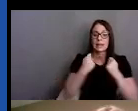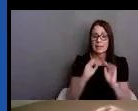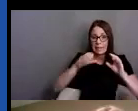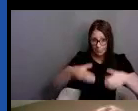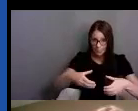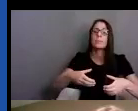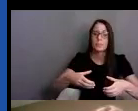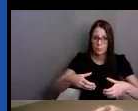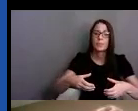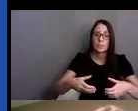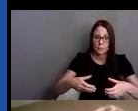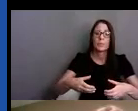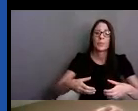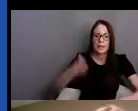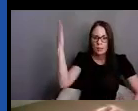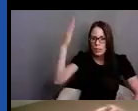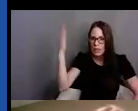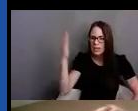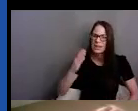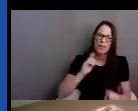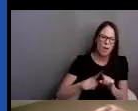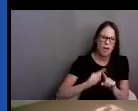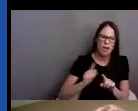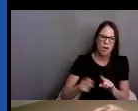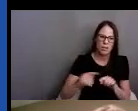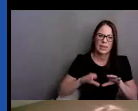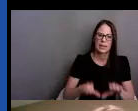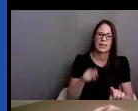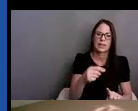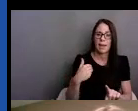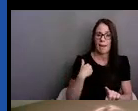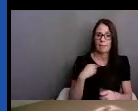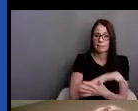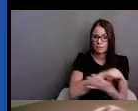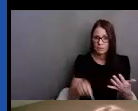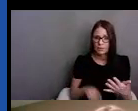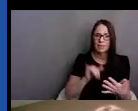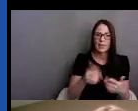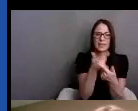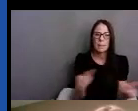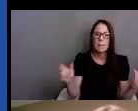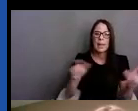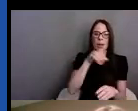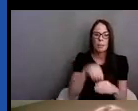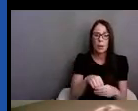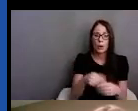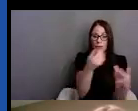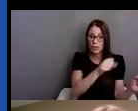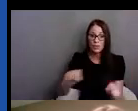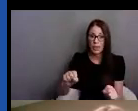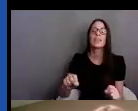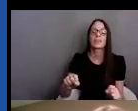on all of the activities that they have. That is a big part of the strategy, is to ensure that people